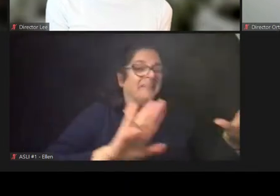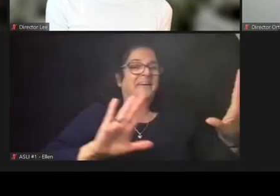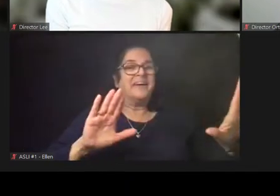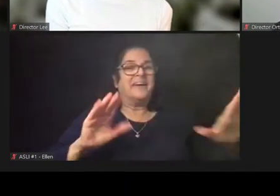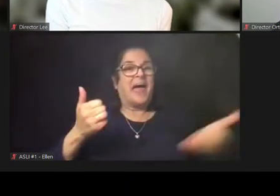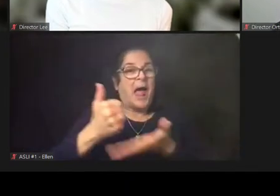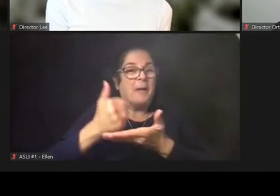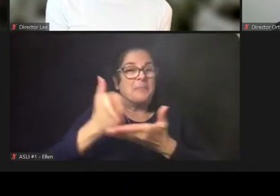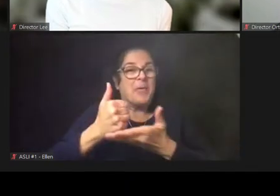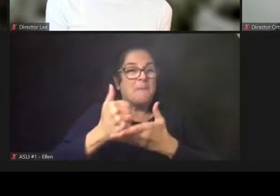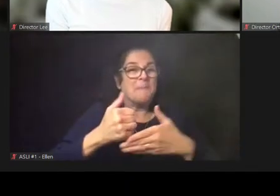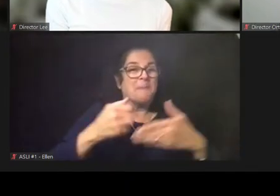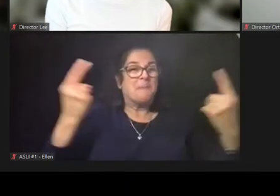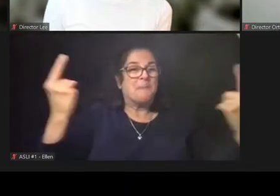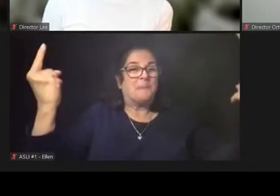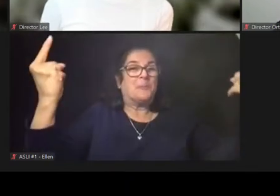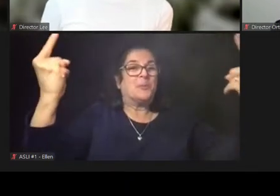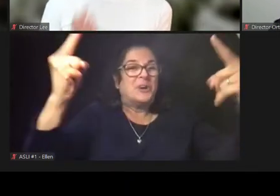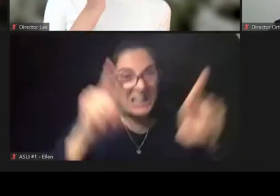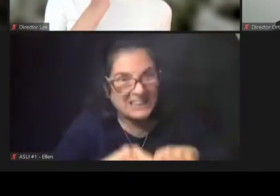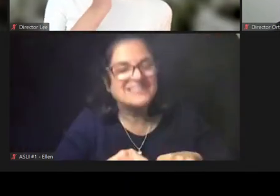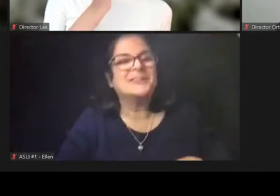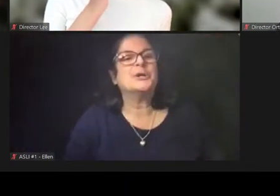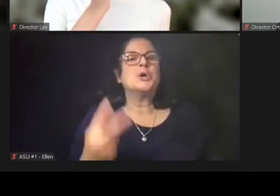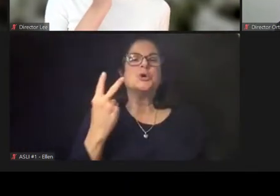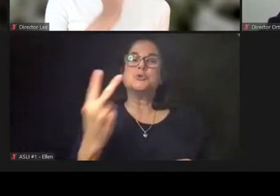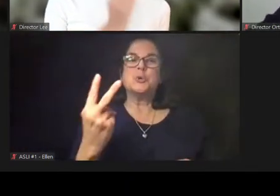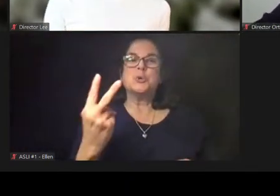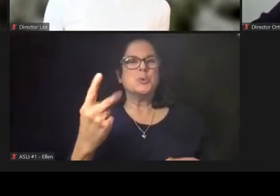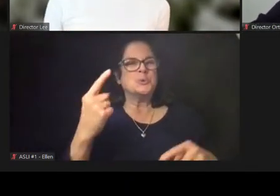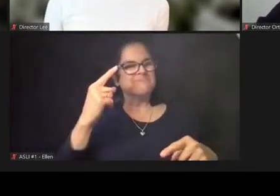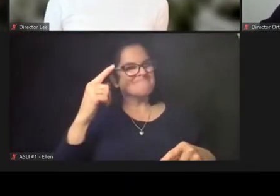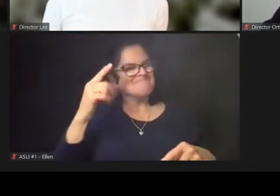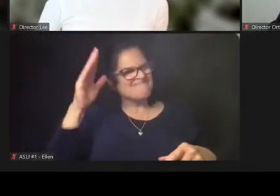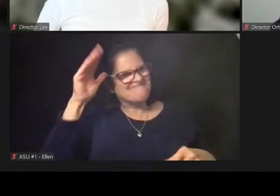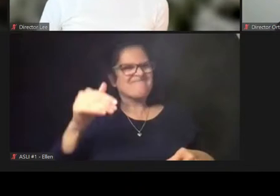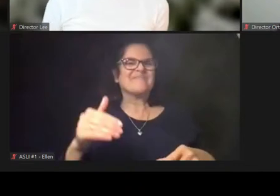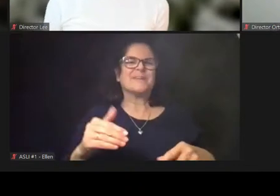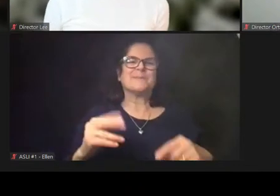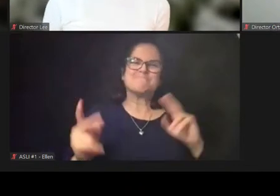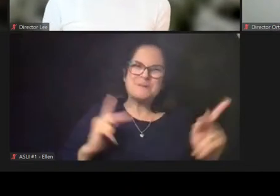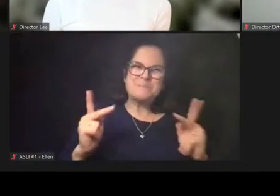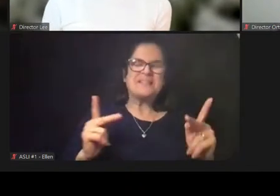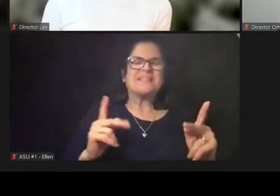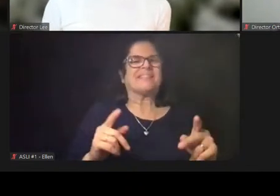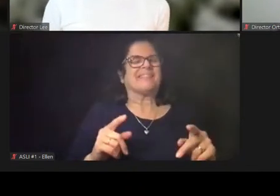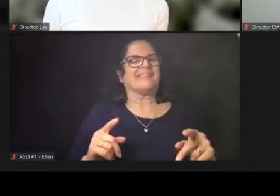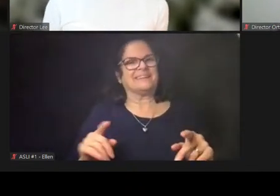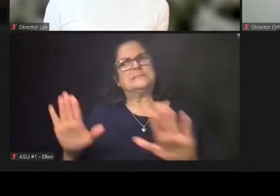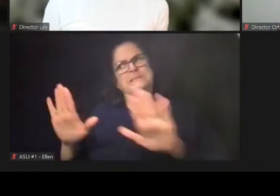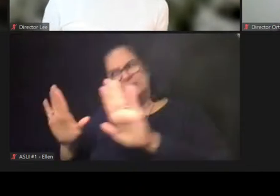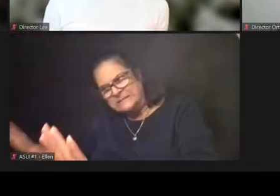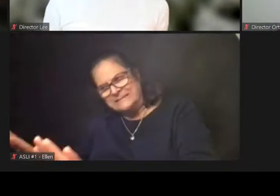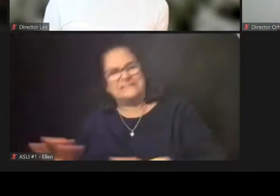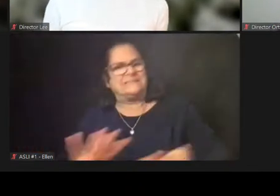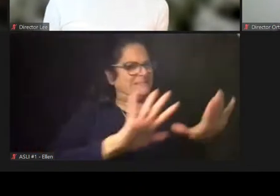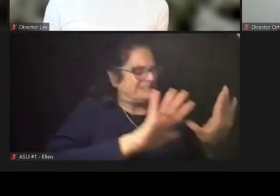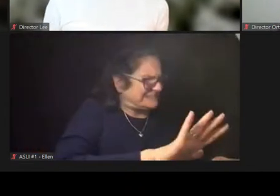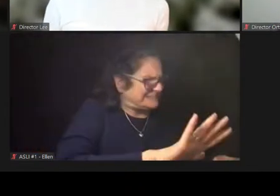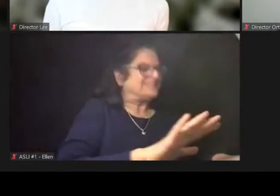was to two very forceful people in their own right, that we were the ones who often had to sort of make it work out.